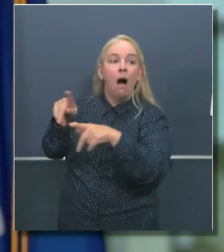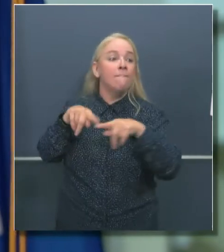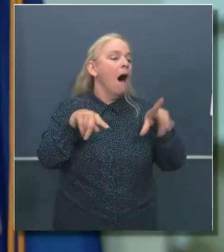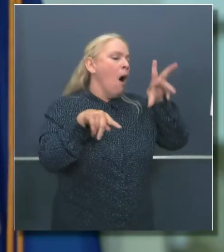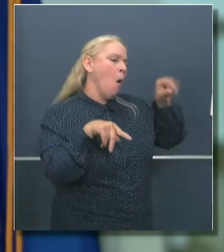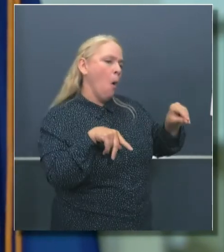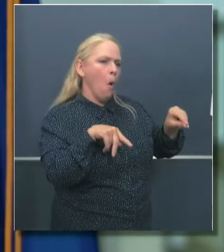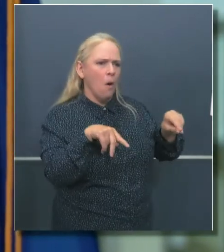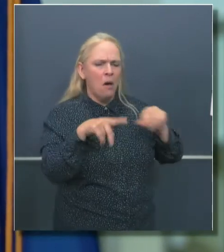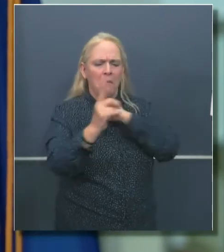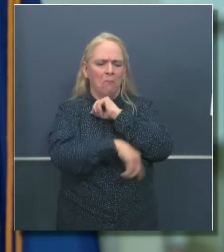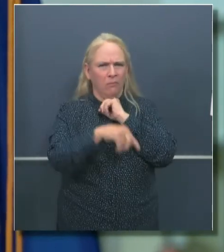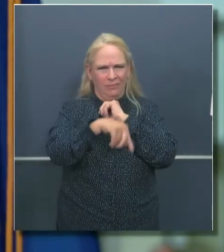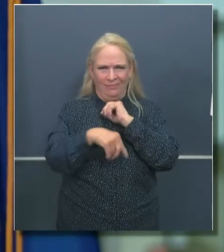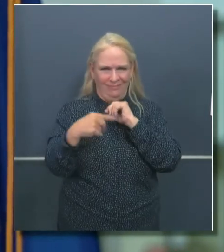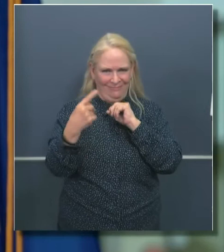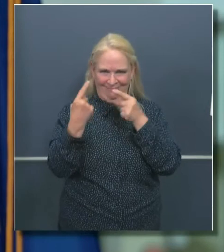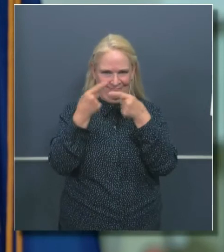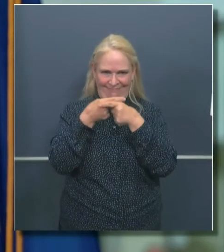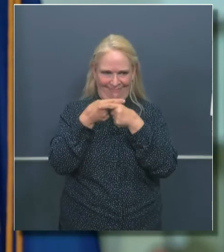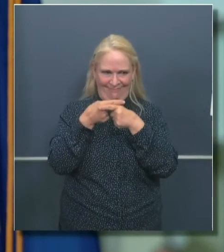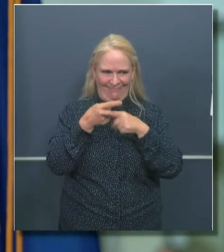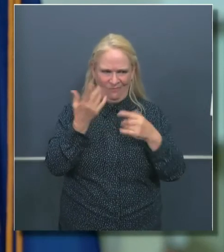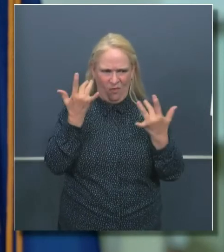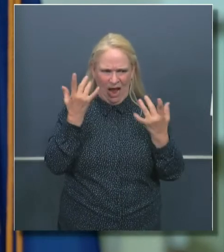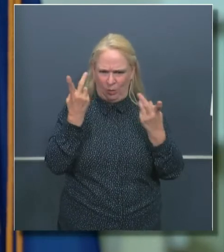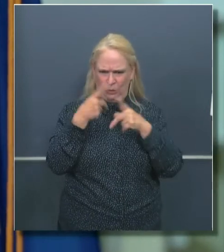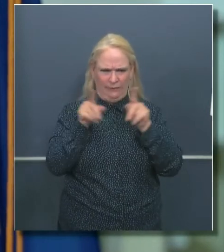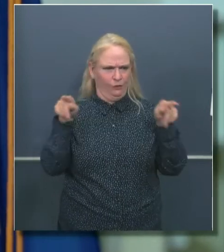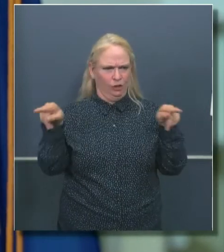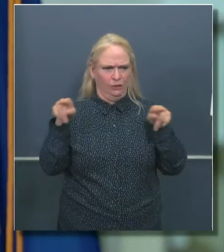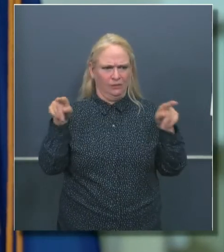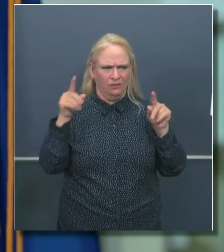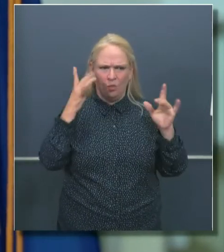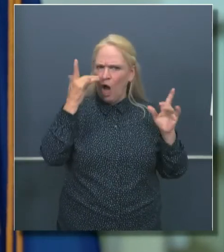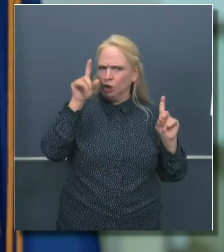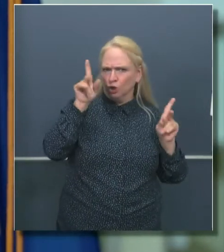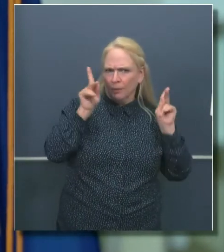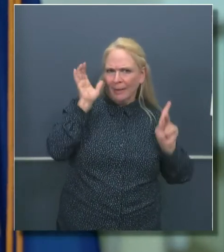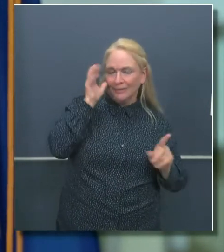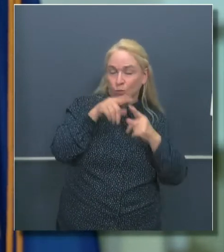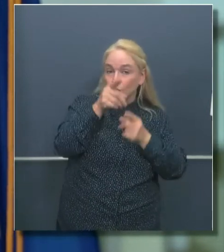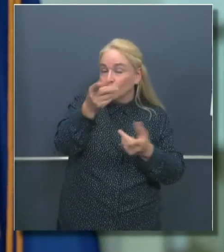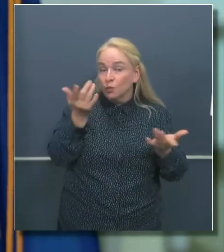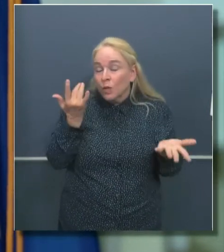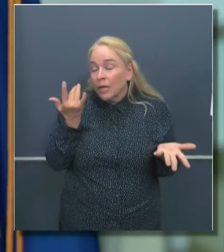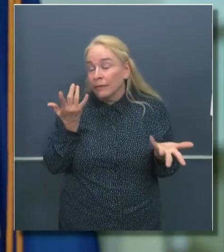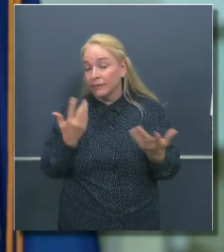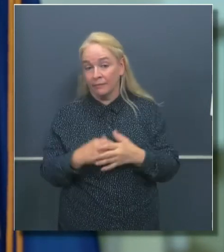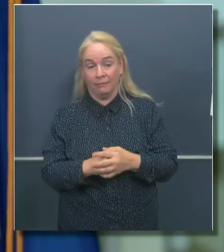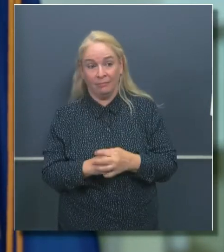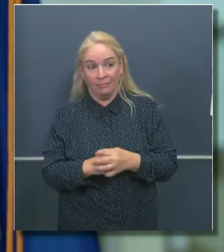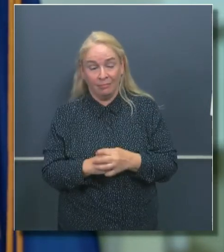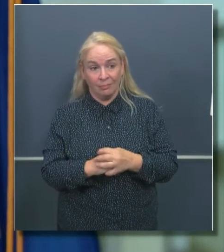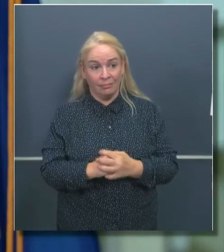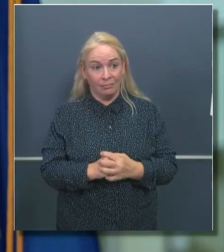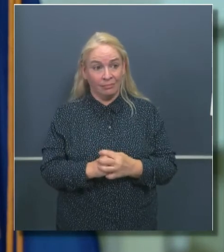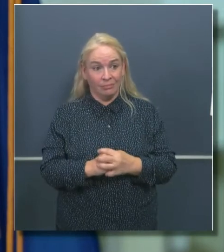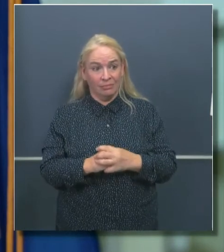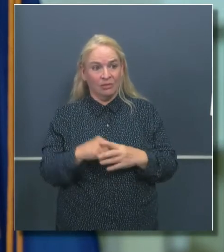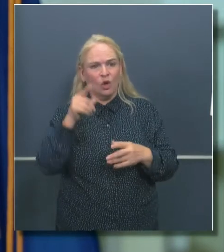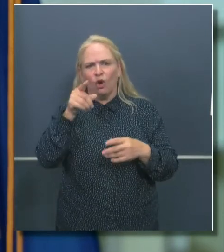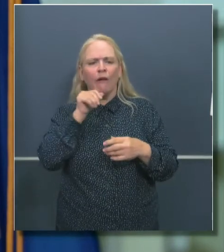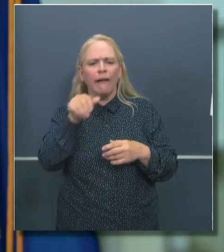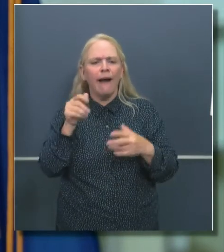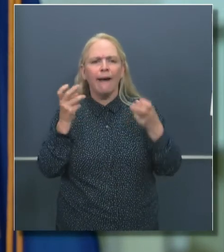for people why they should listen to these messages when they do see that happening and no one getting tickets, no one even being told to enforce the mask